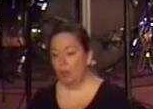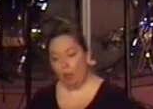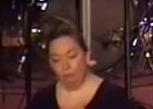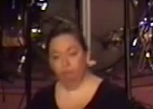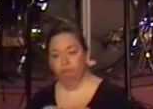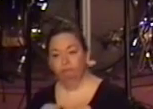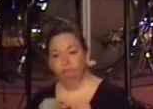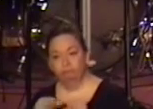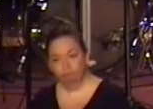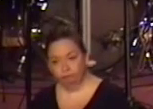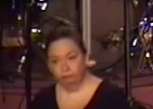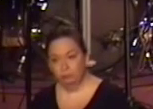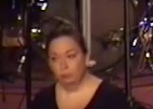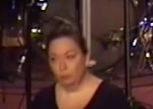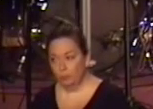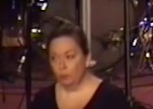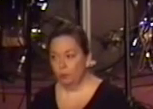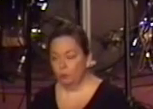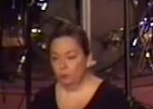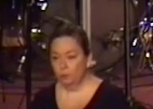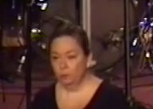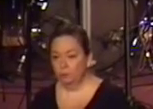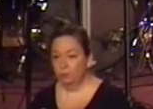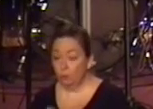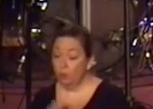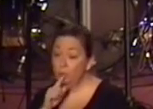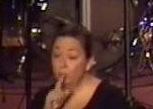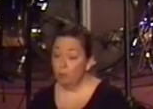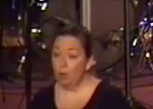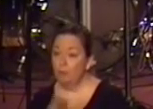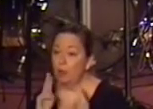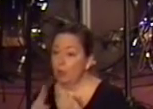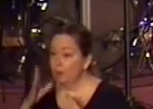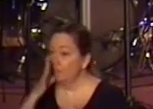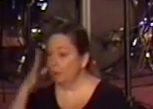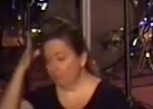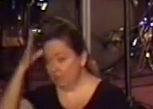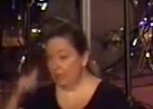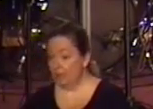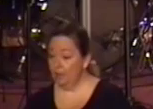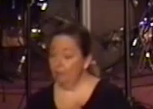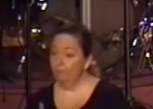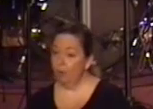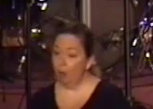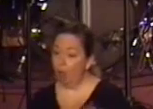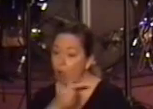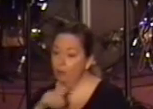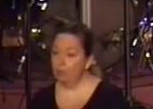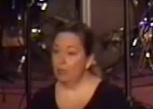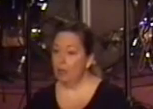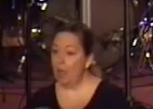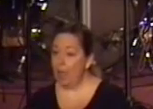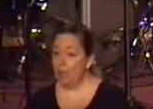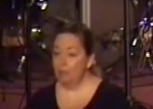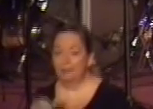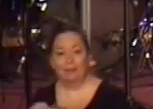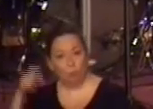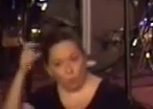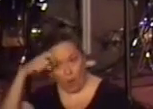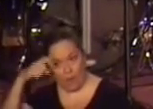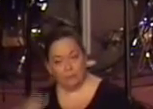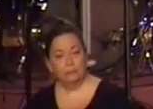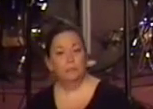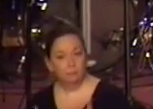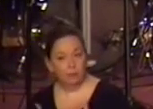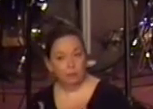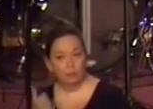of fact, the fifth commandment is with a promise, honor your mother and father, you'll live long in the land. That's wise living. If